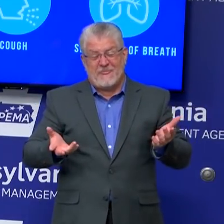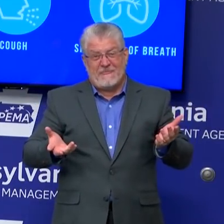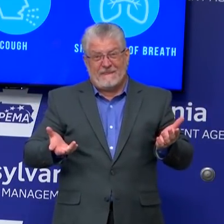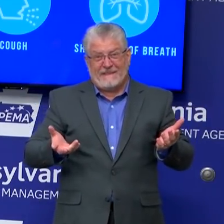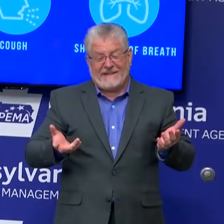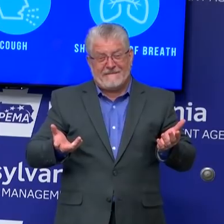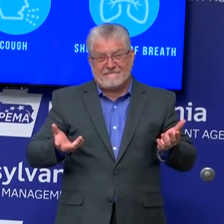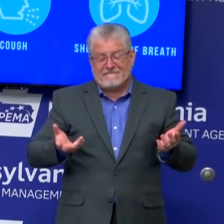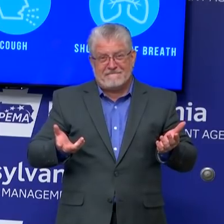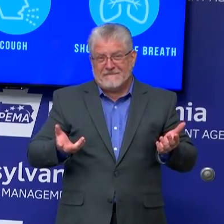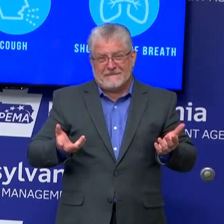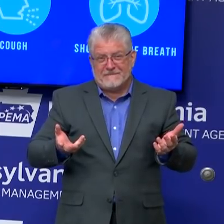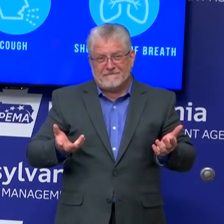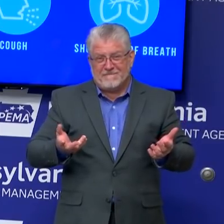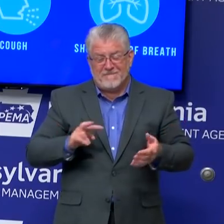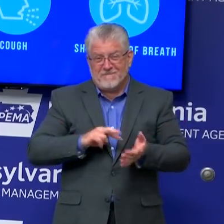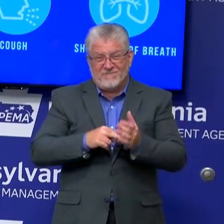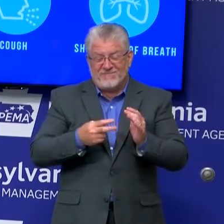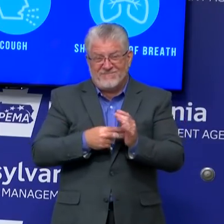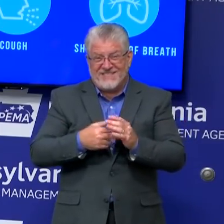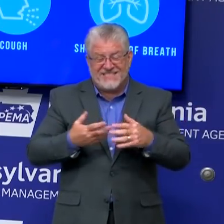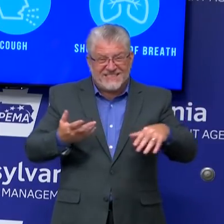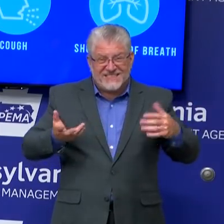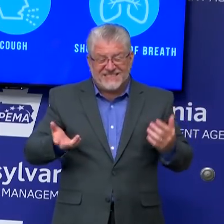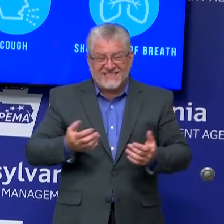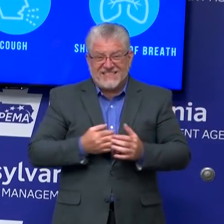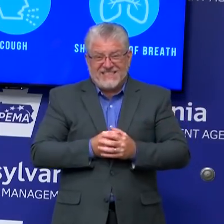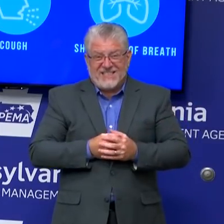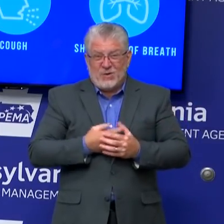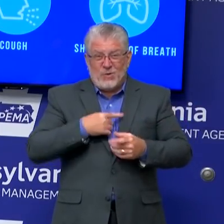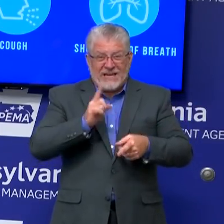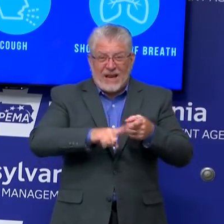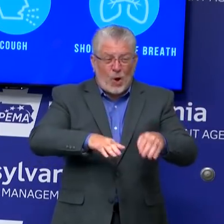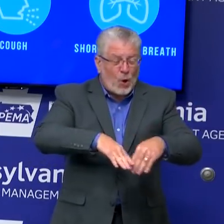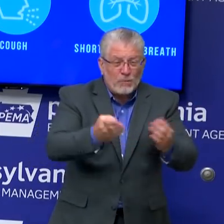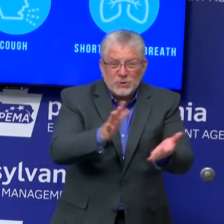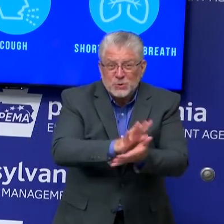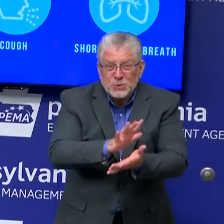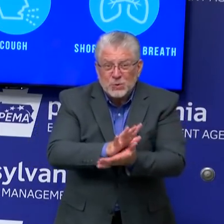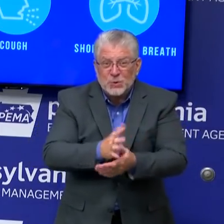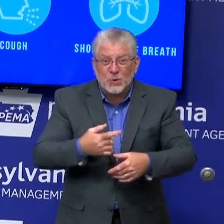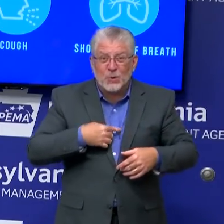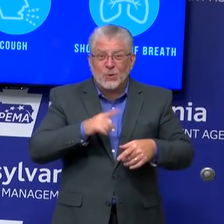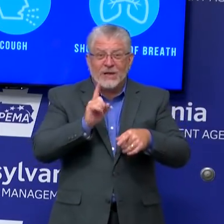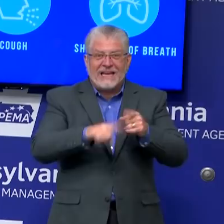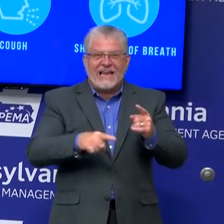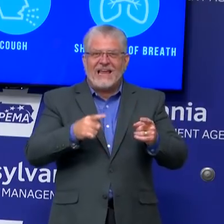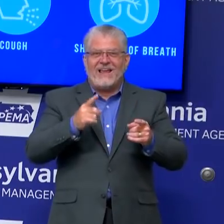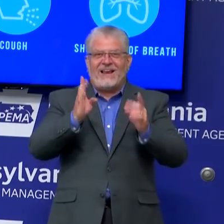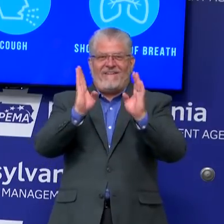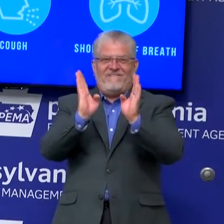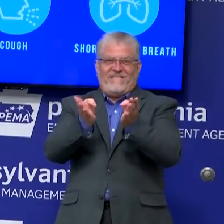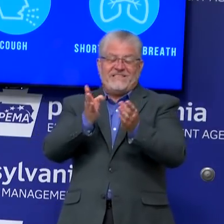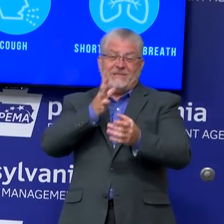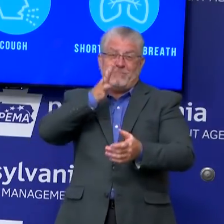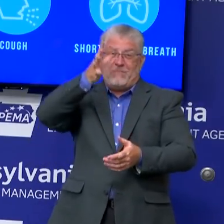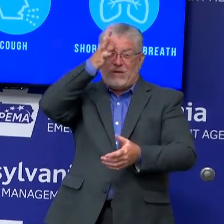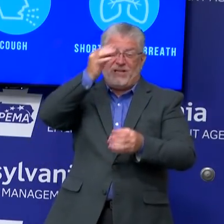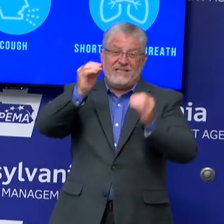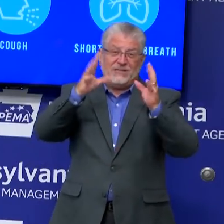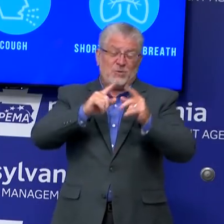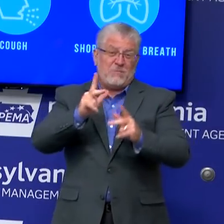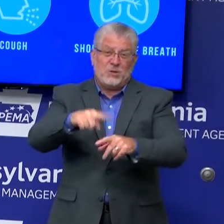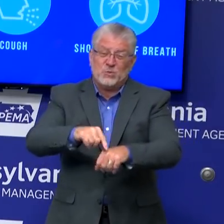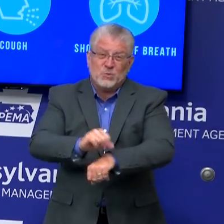had hoped to be in to be able to convince the public and to assure the public that opening schools will be safe after Labor Day. Make